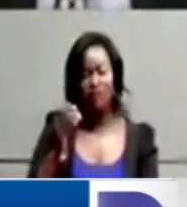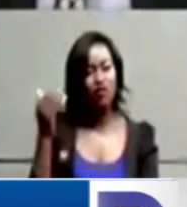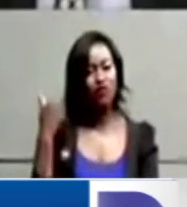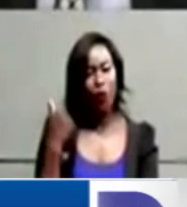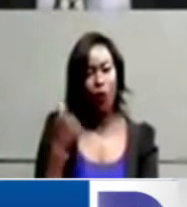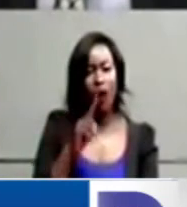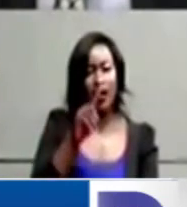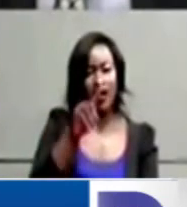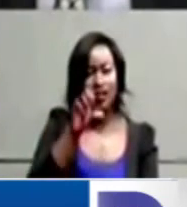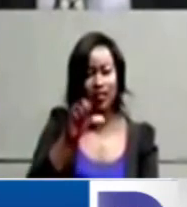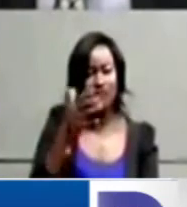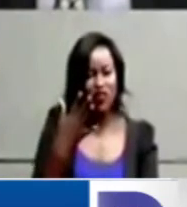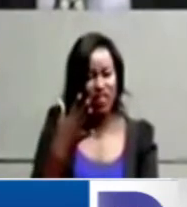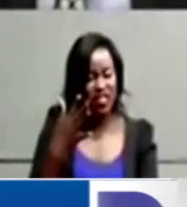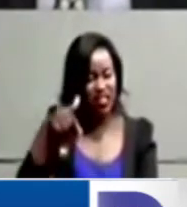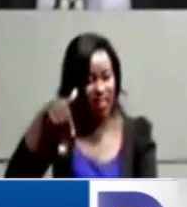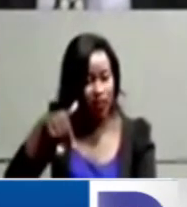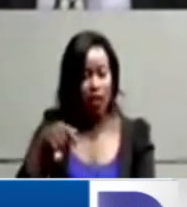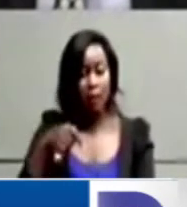at Chiamate,